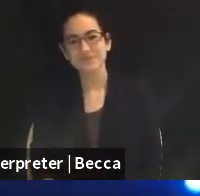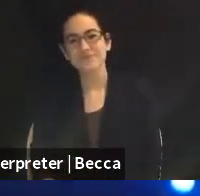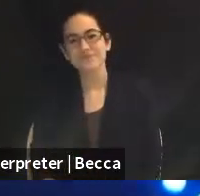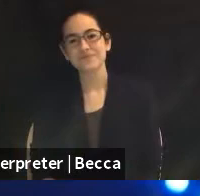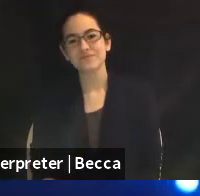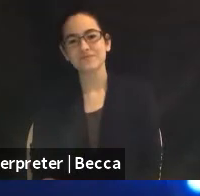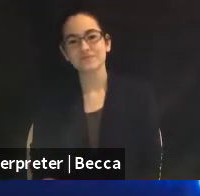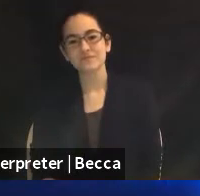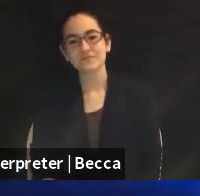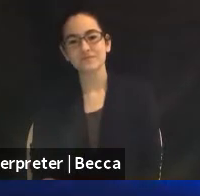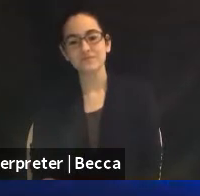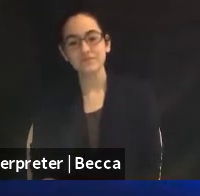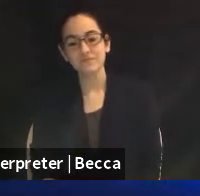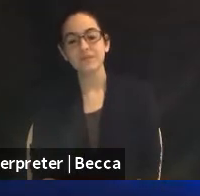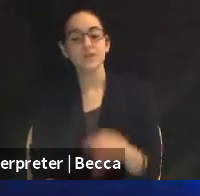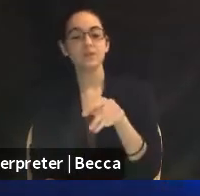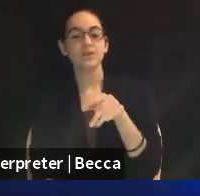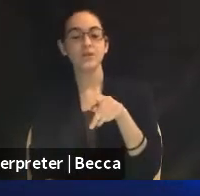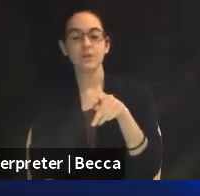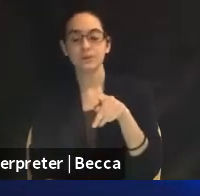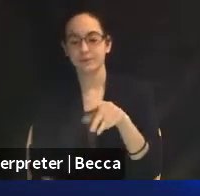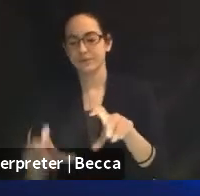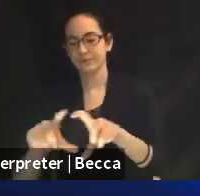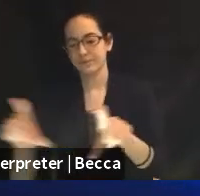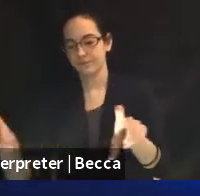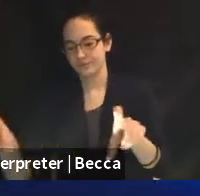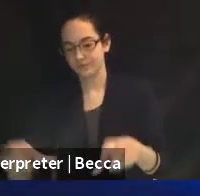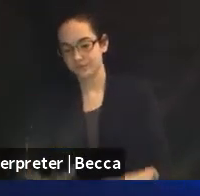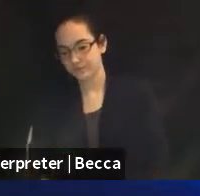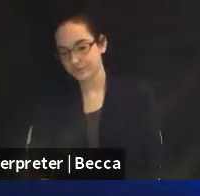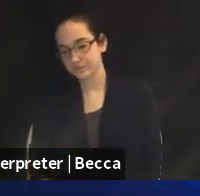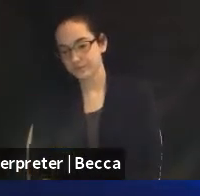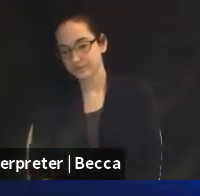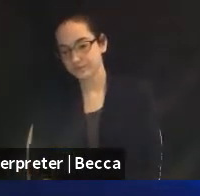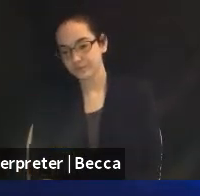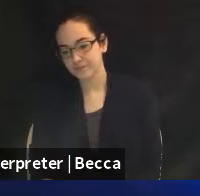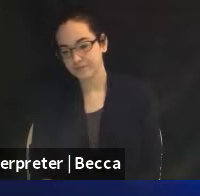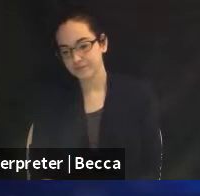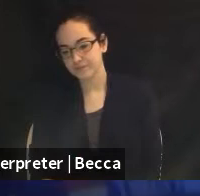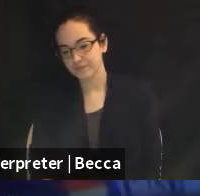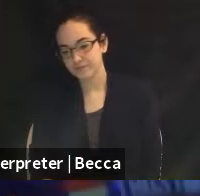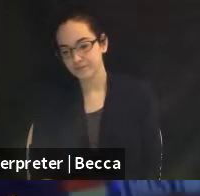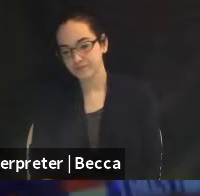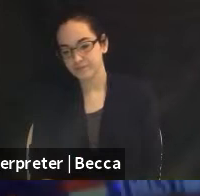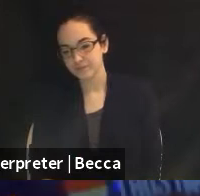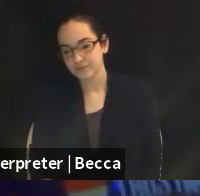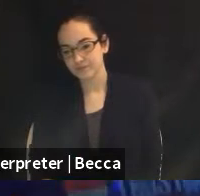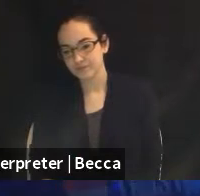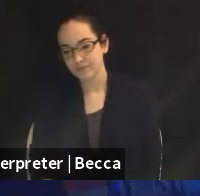So he's like, okay, well, come then. Peter got down out of the boat, walked on the water. Guys, he walked on the water.